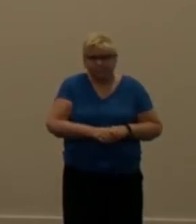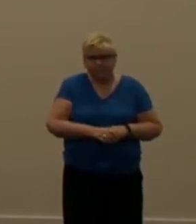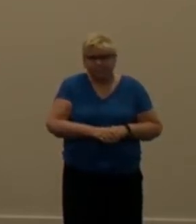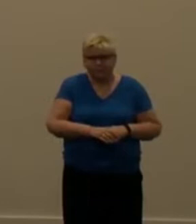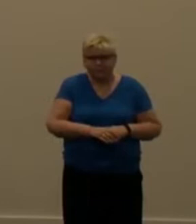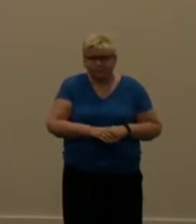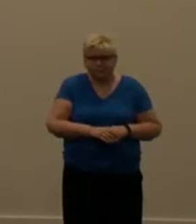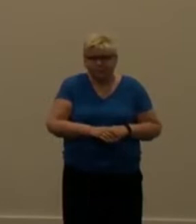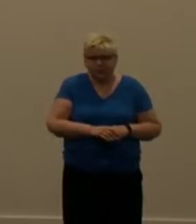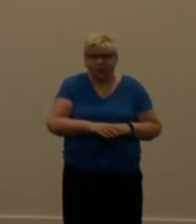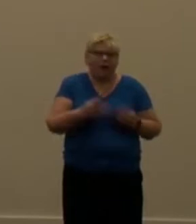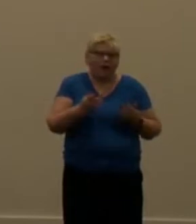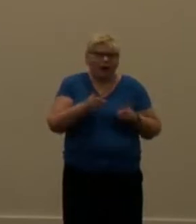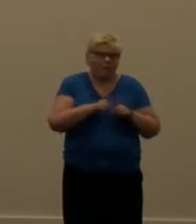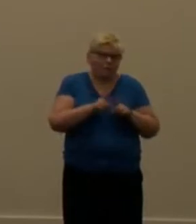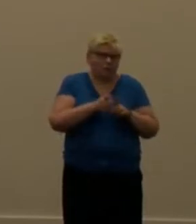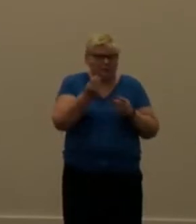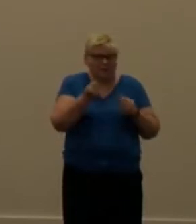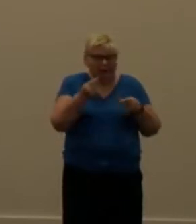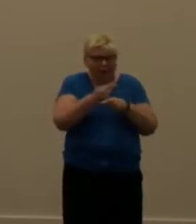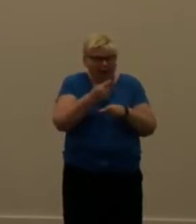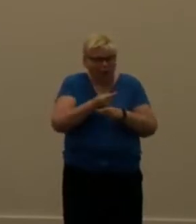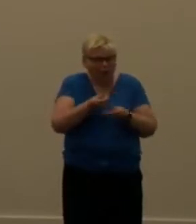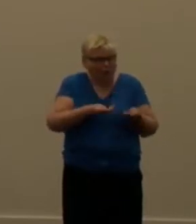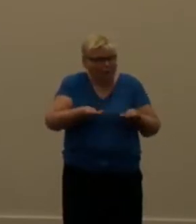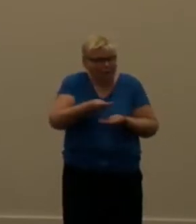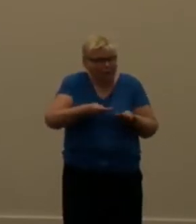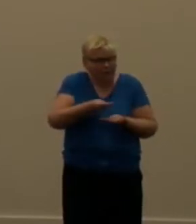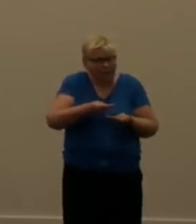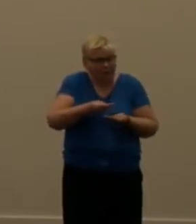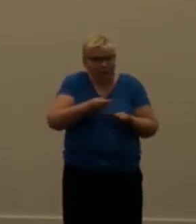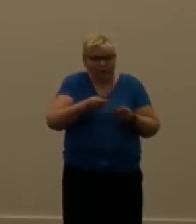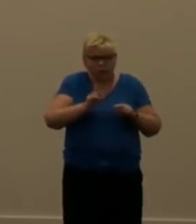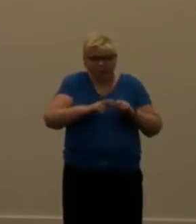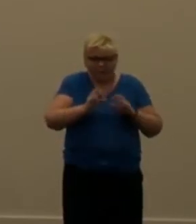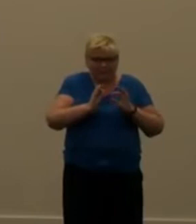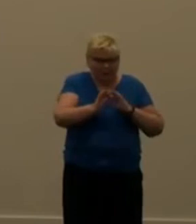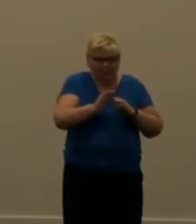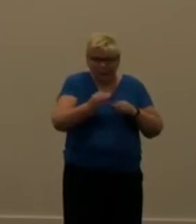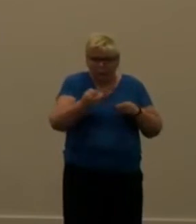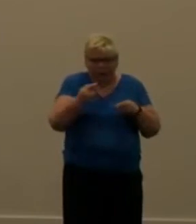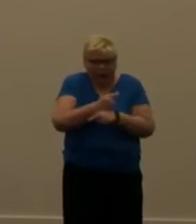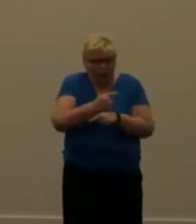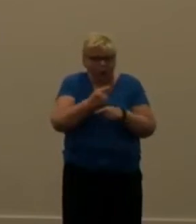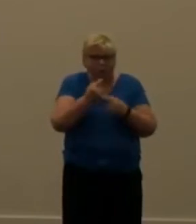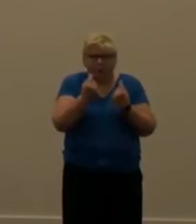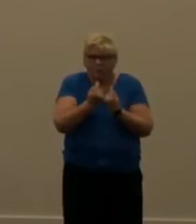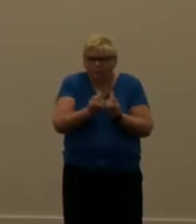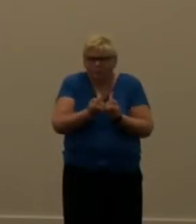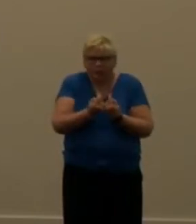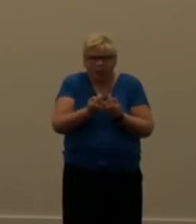Yeah, so, and there is some, of course, some error handling. So if your pipeline goes to an error or something, you have definitely